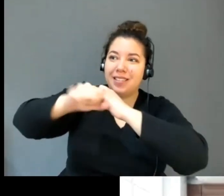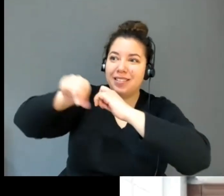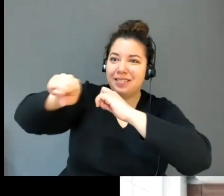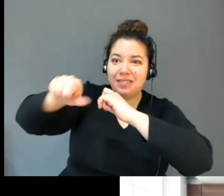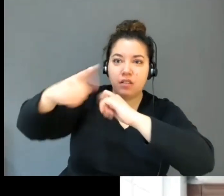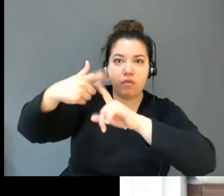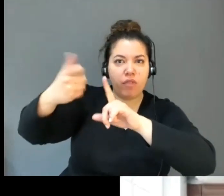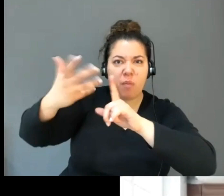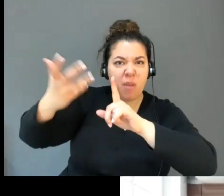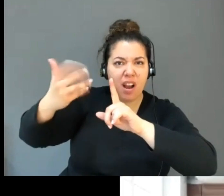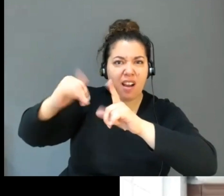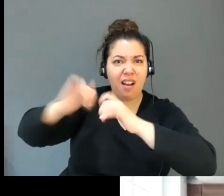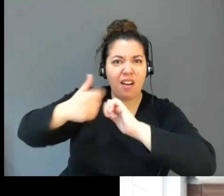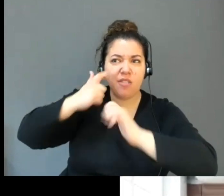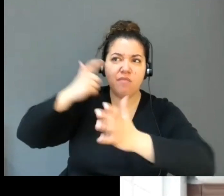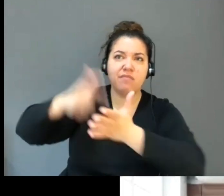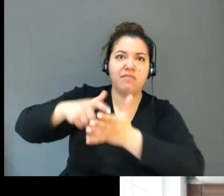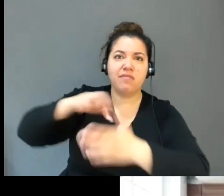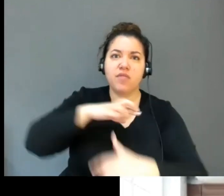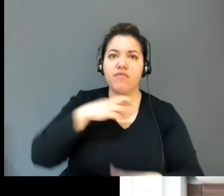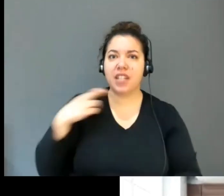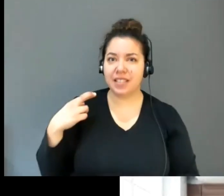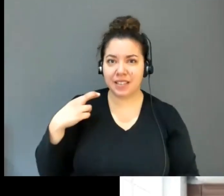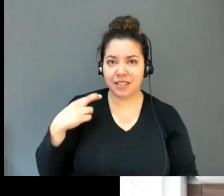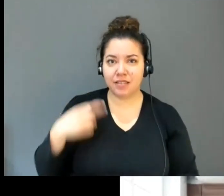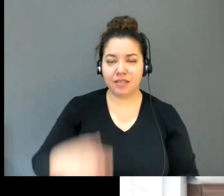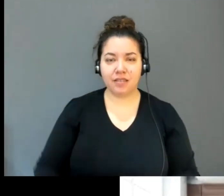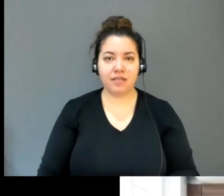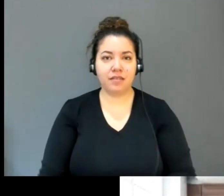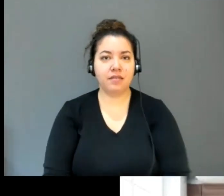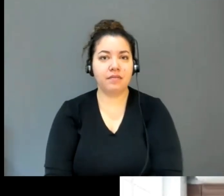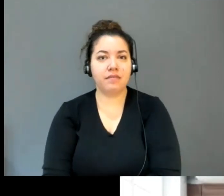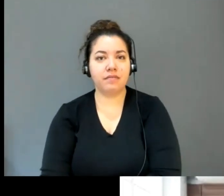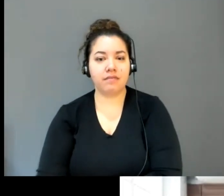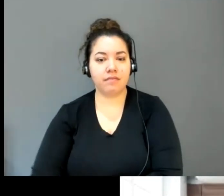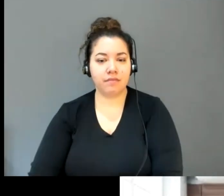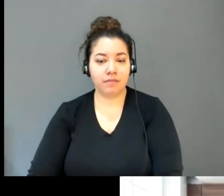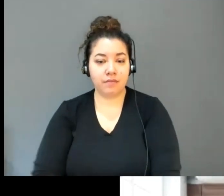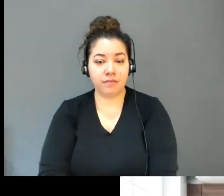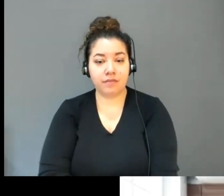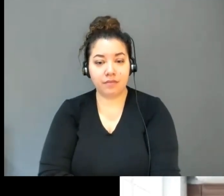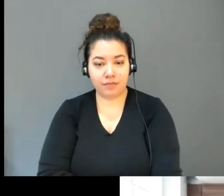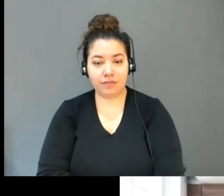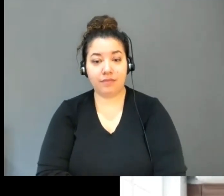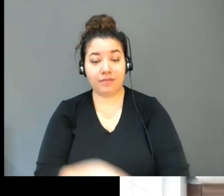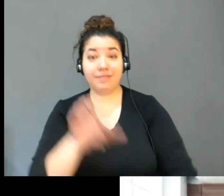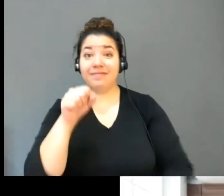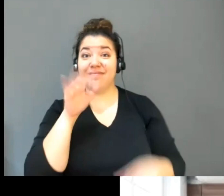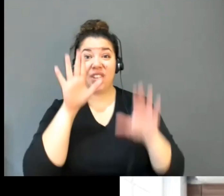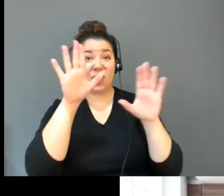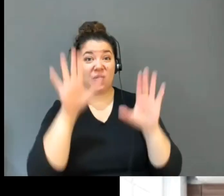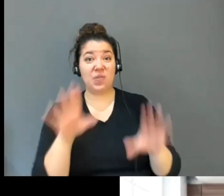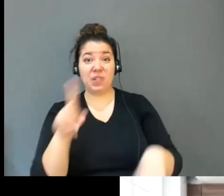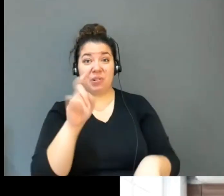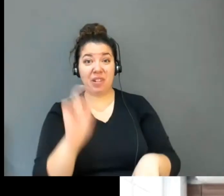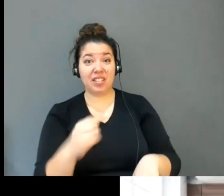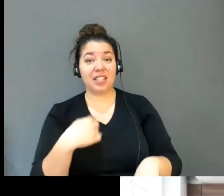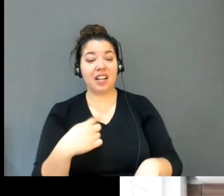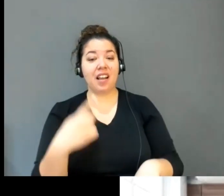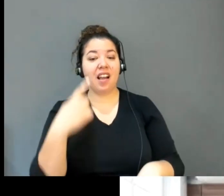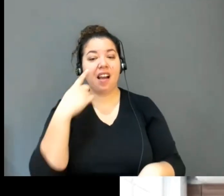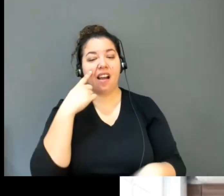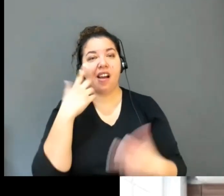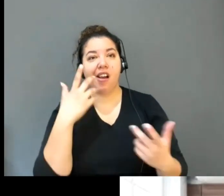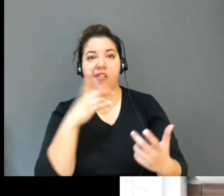out there to defend the defenders? That's a terrific question. I think that most